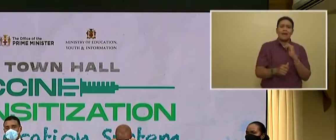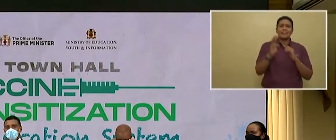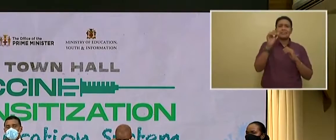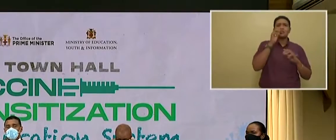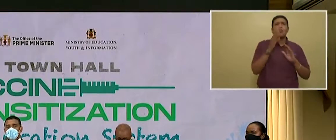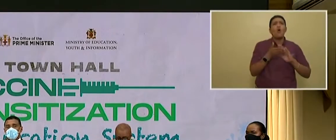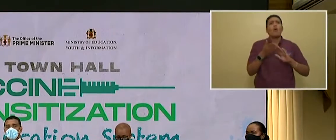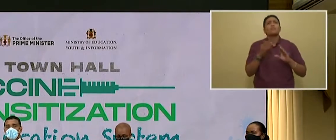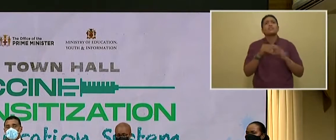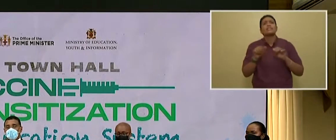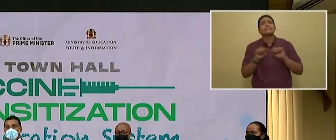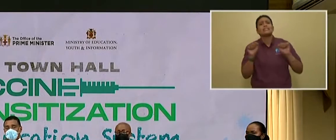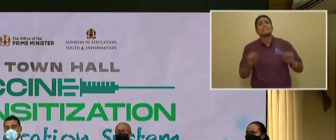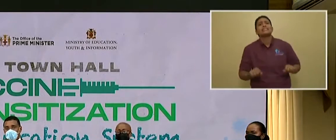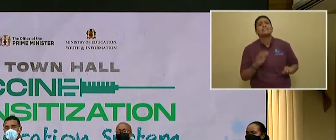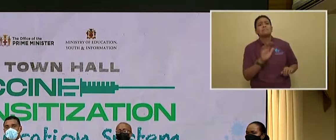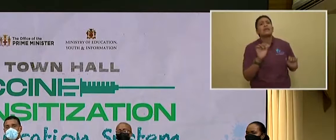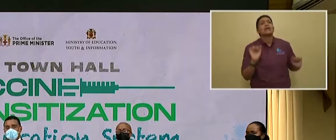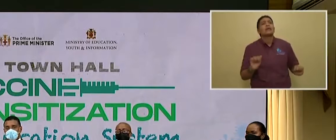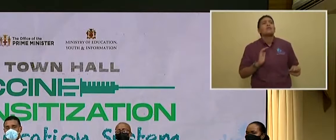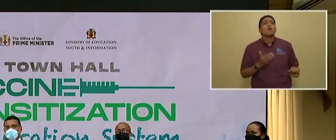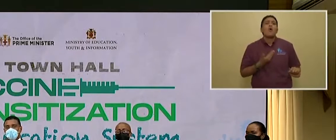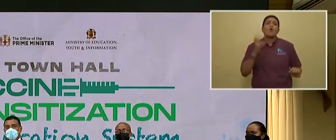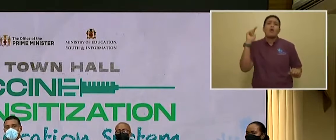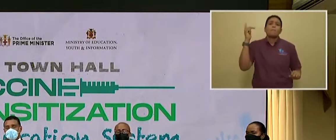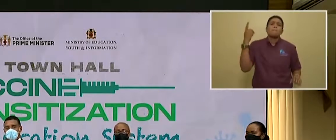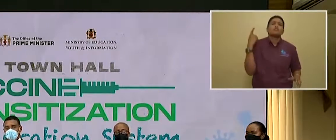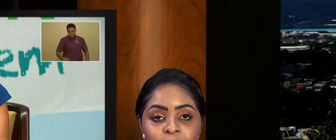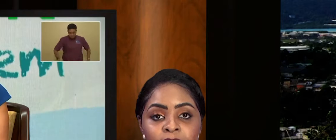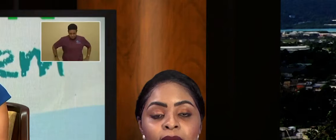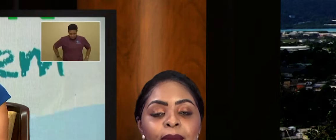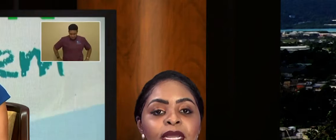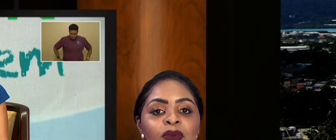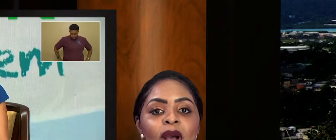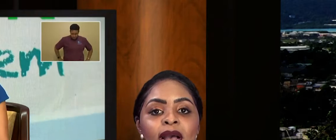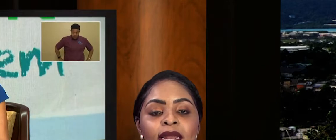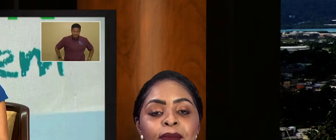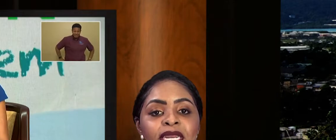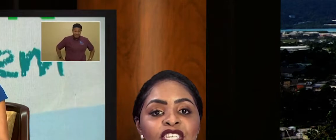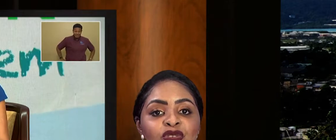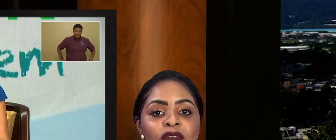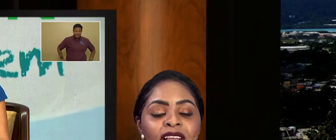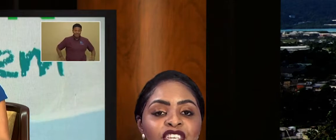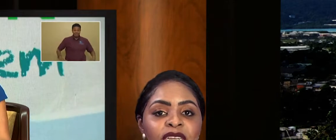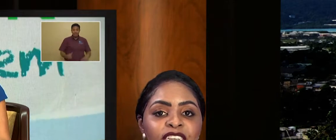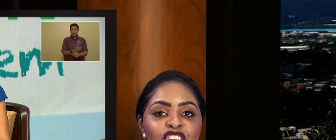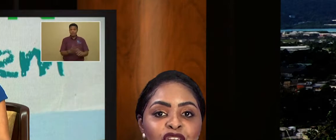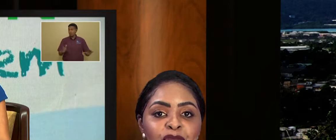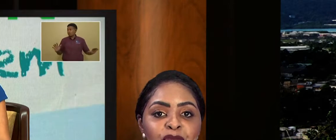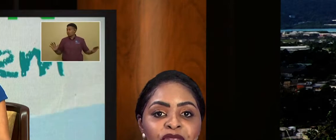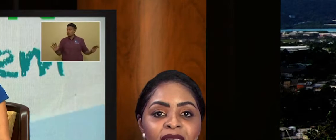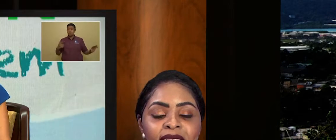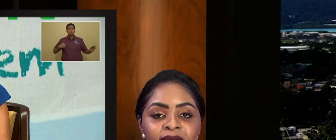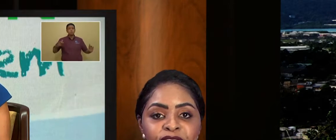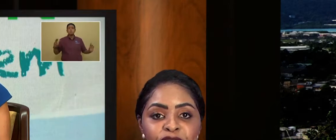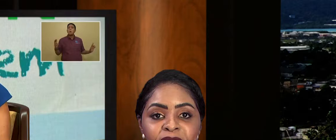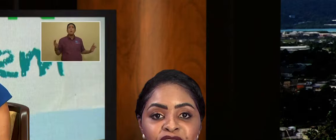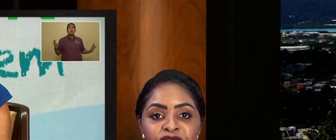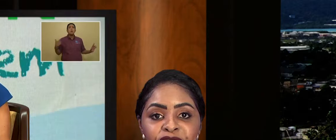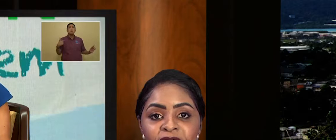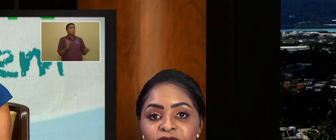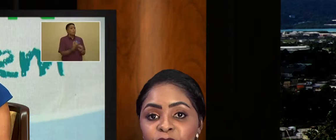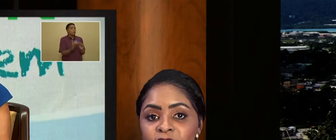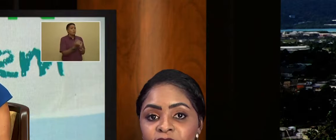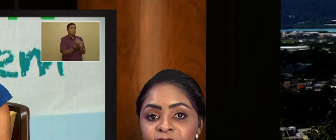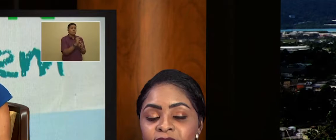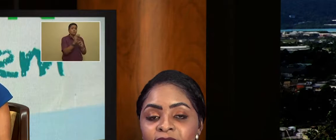vaccinated. Reporting for Mello TV News, I'm Kayleen May. Meanwhile, Minister of Education, Youth and